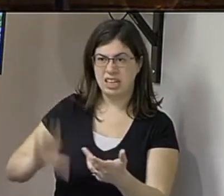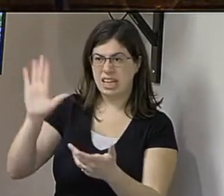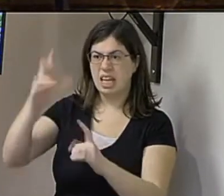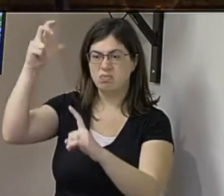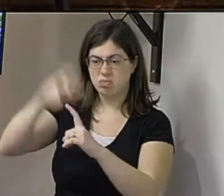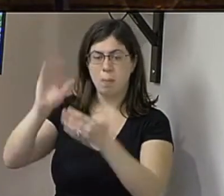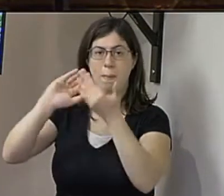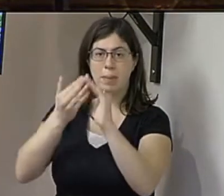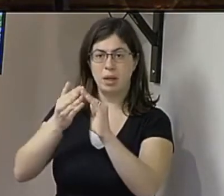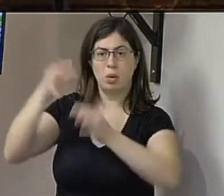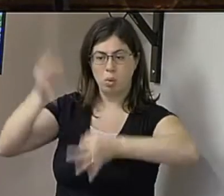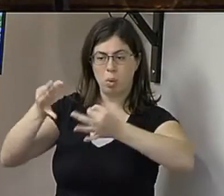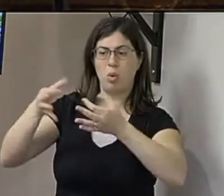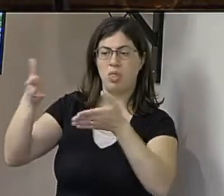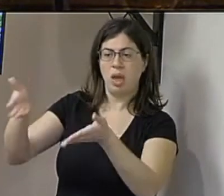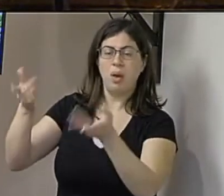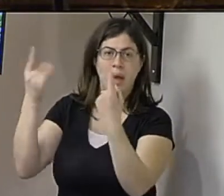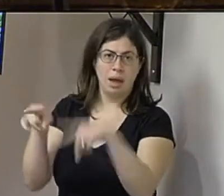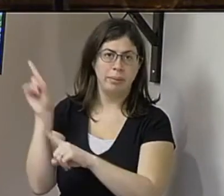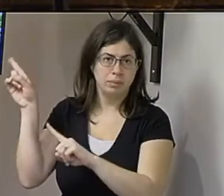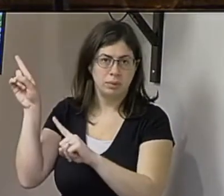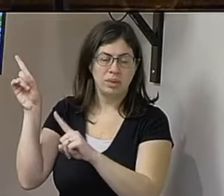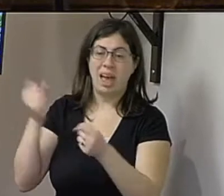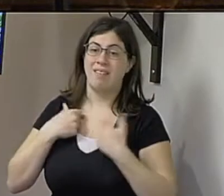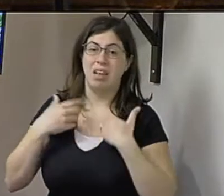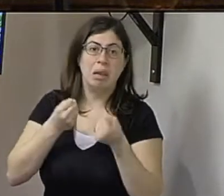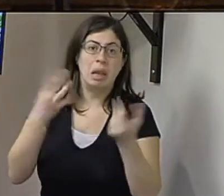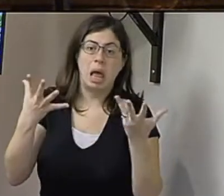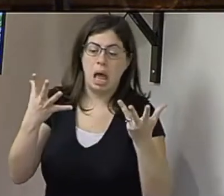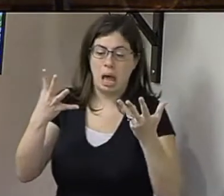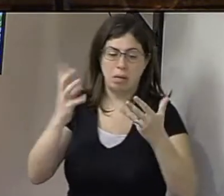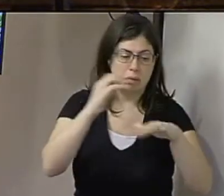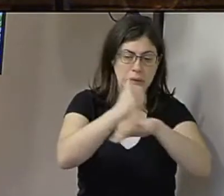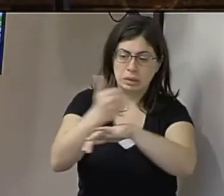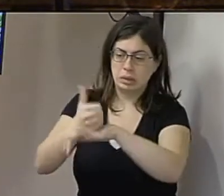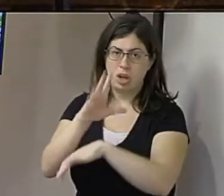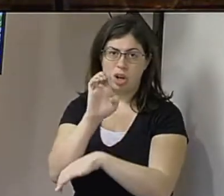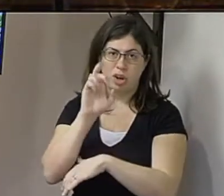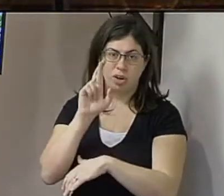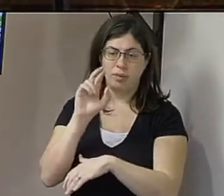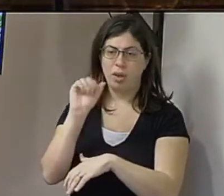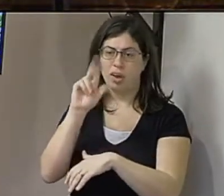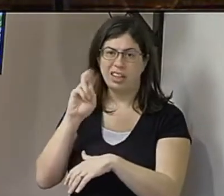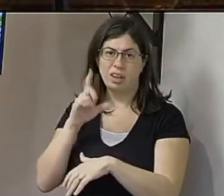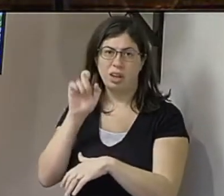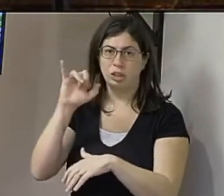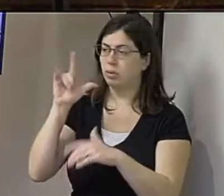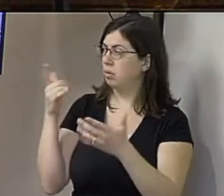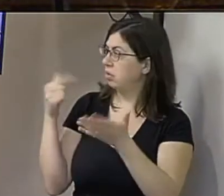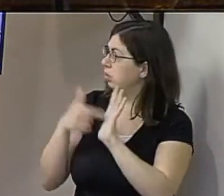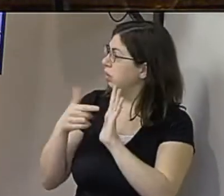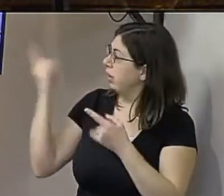capital building, his court, where this would have actually happened. So we have a lot of archaeological documentation of this. If you go to the next slide, that's kind